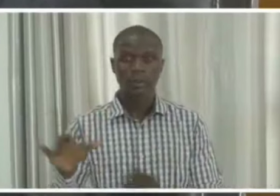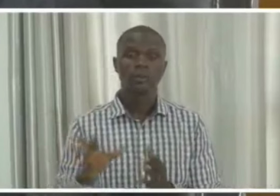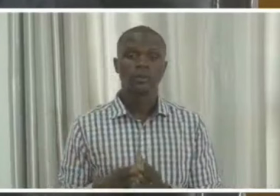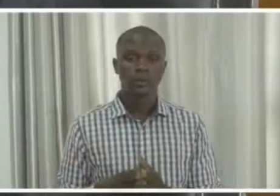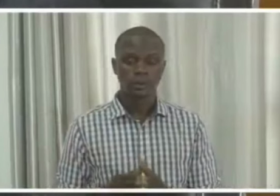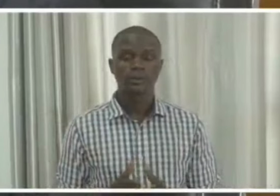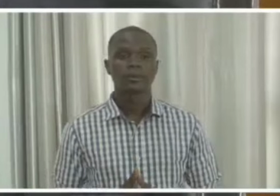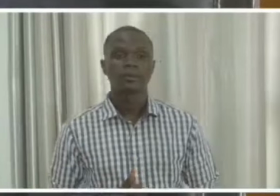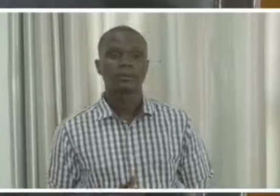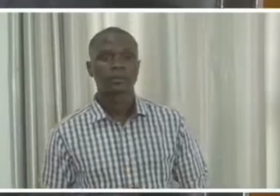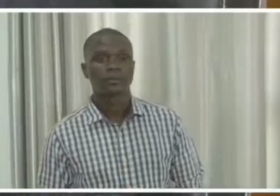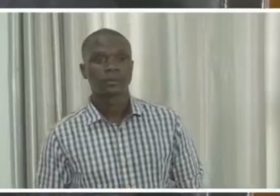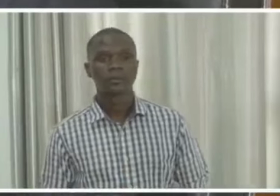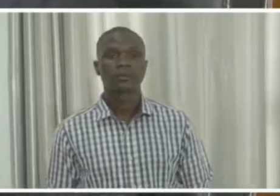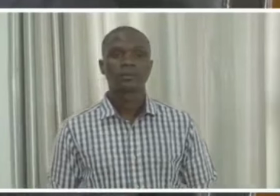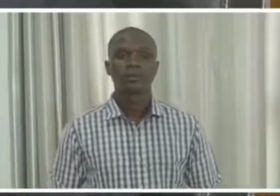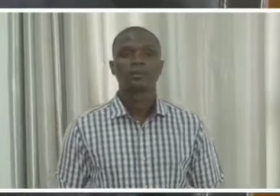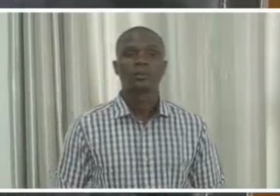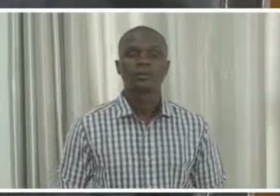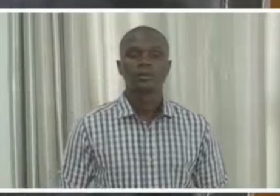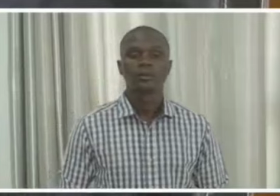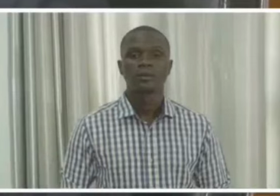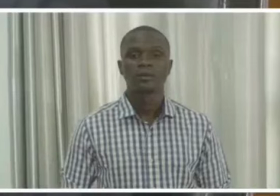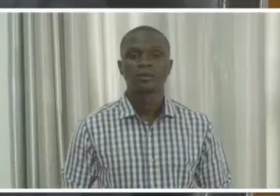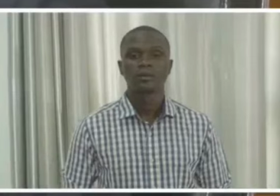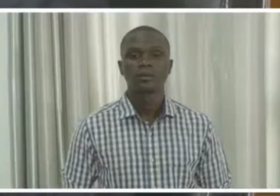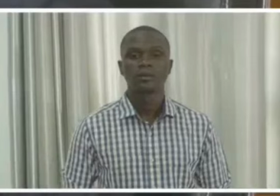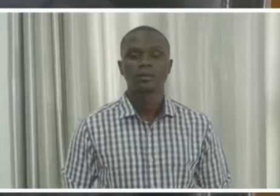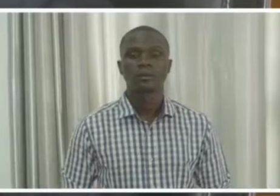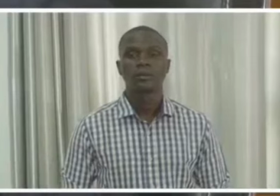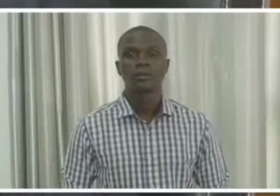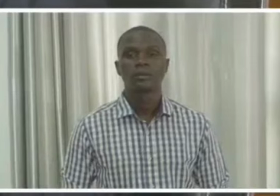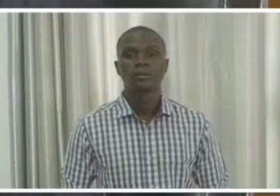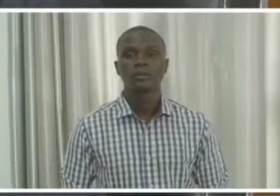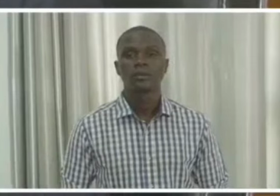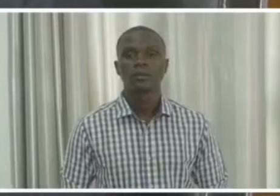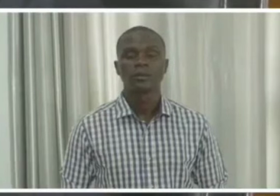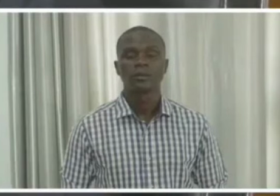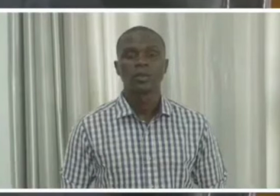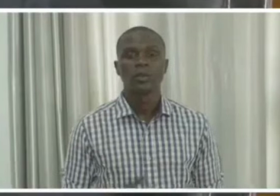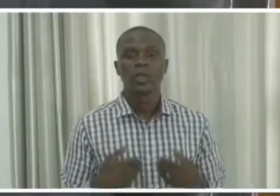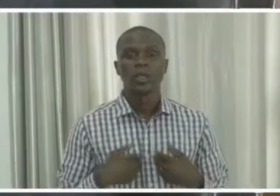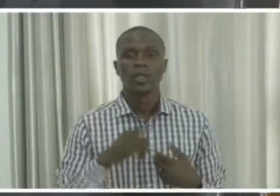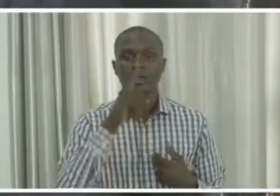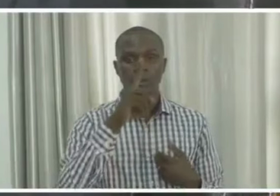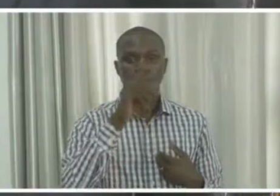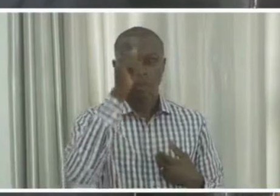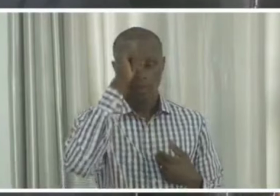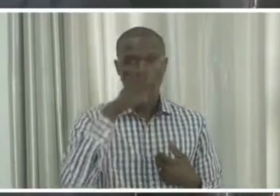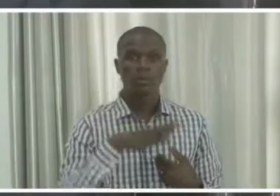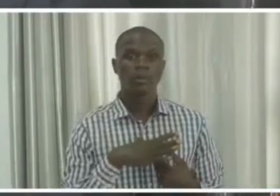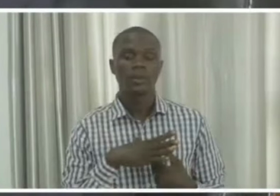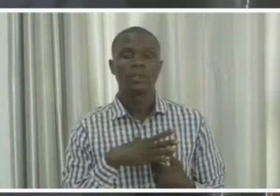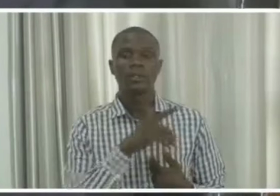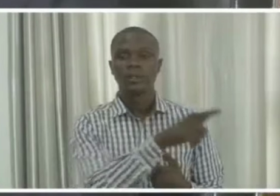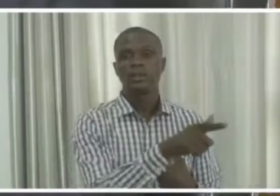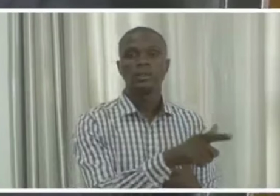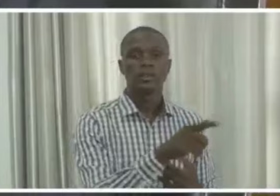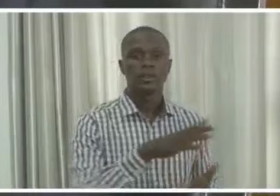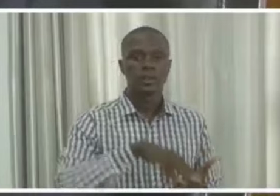professionals, one of them professor of law, they come, then do a side event. At the end of that side event, they